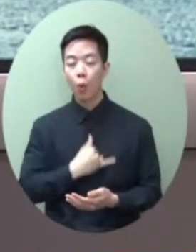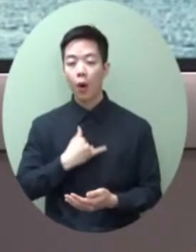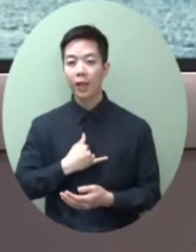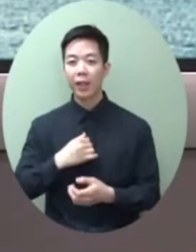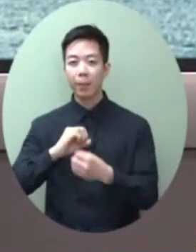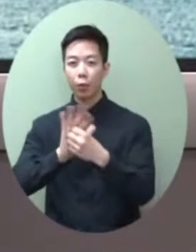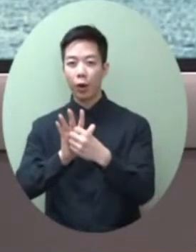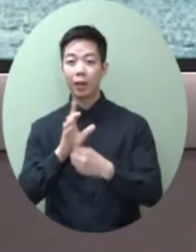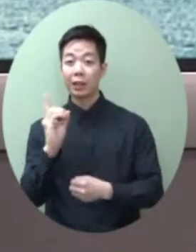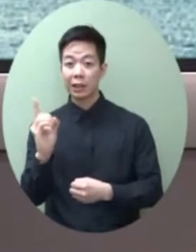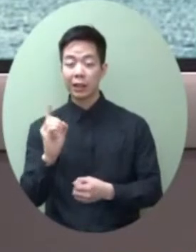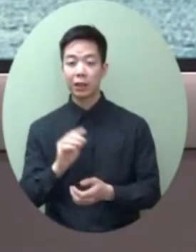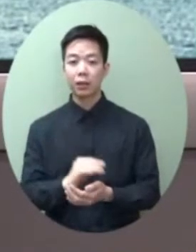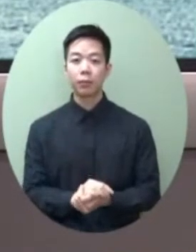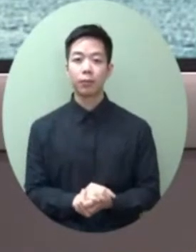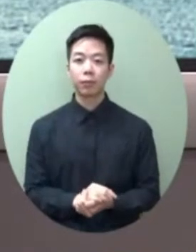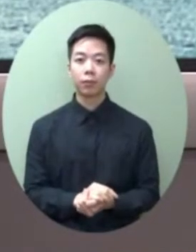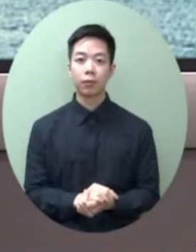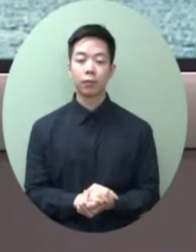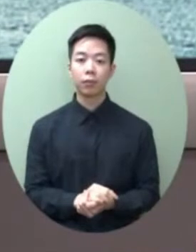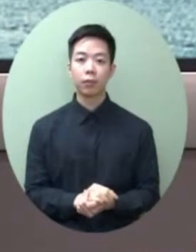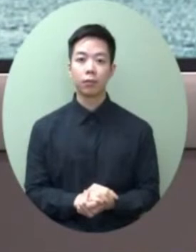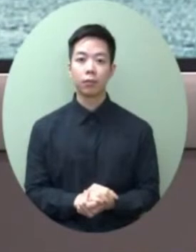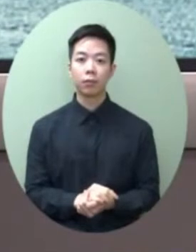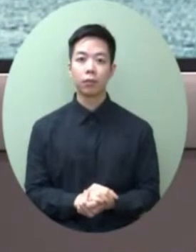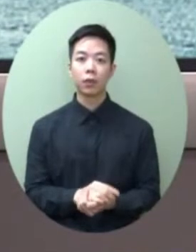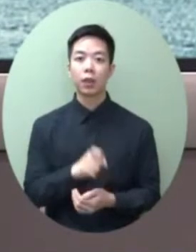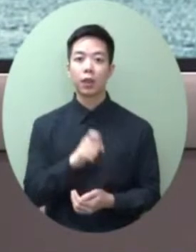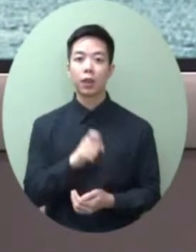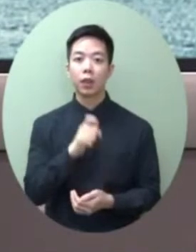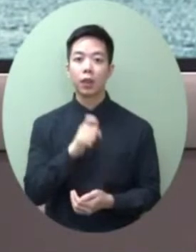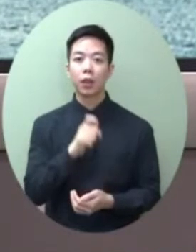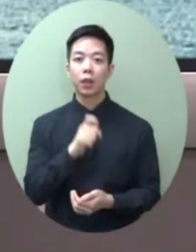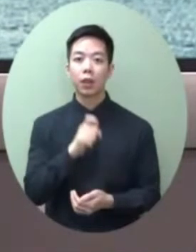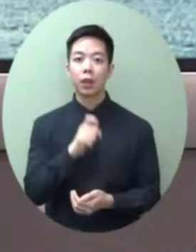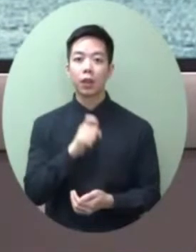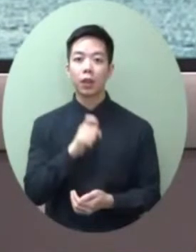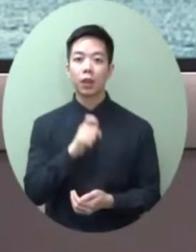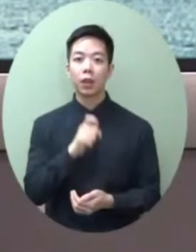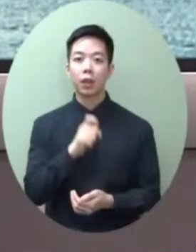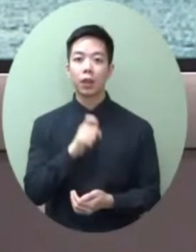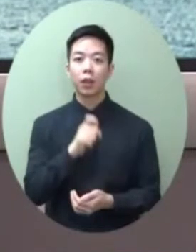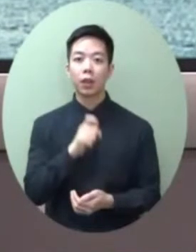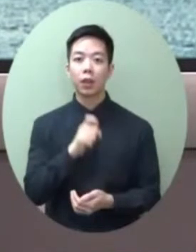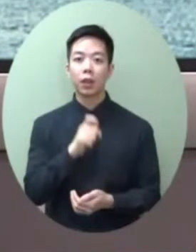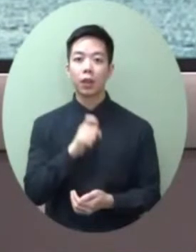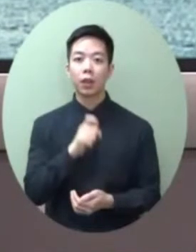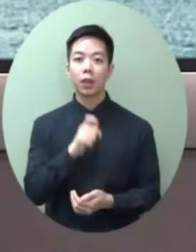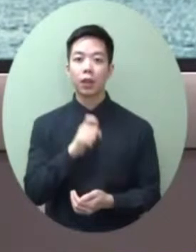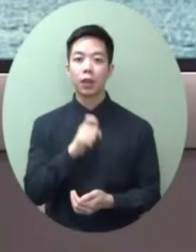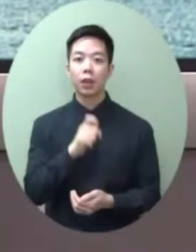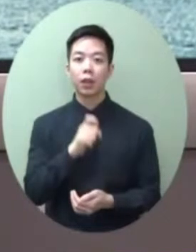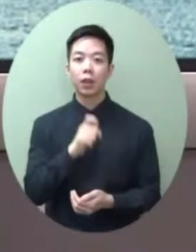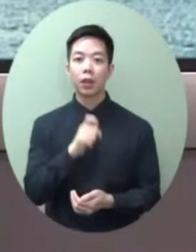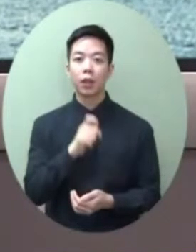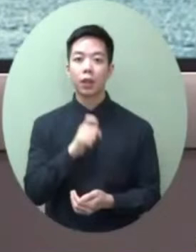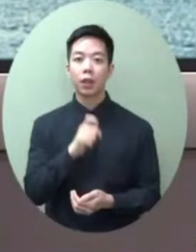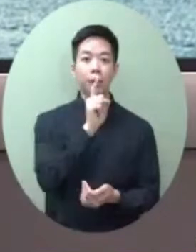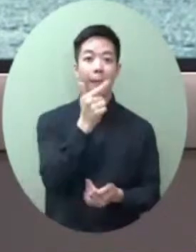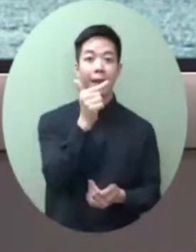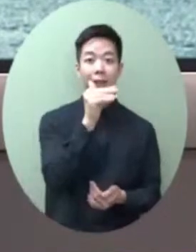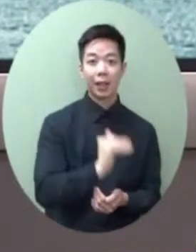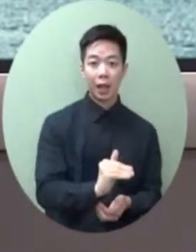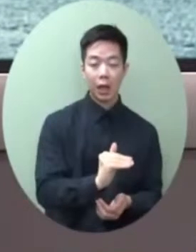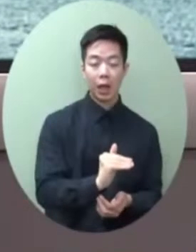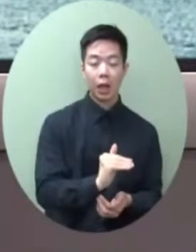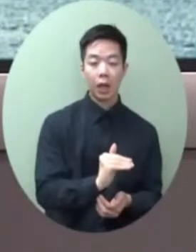For the suspected Delta cases, the percentage is about 24% are 65 and above,